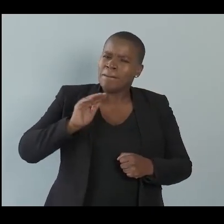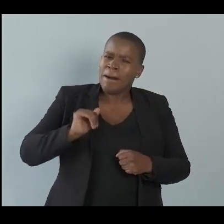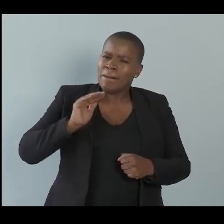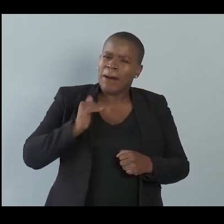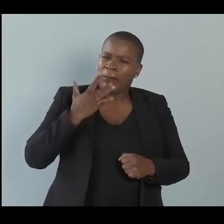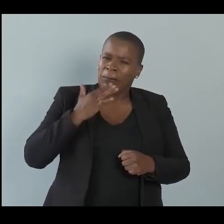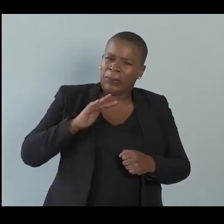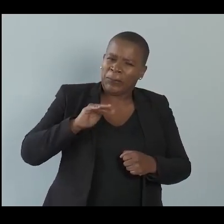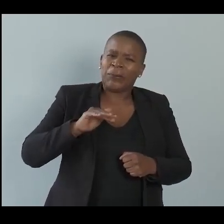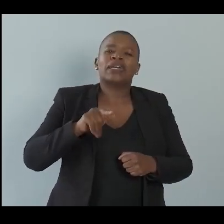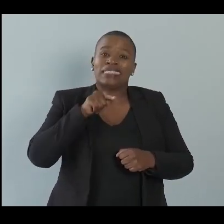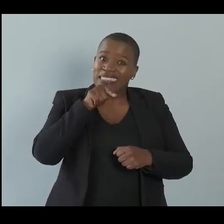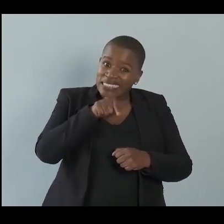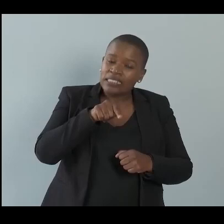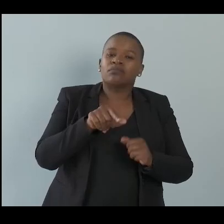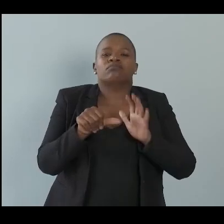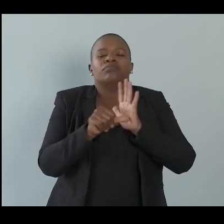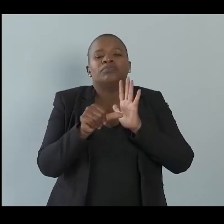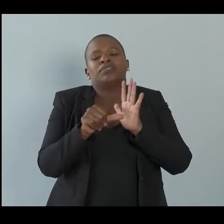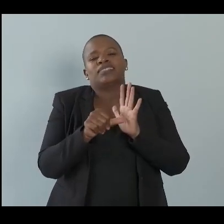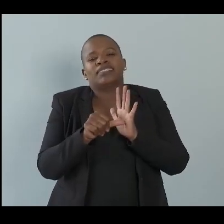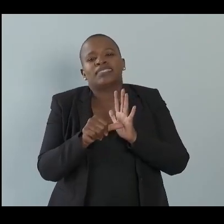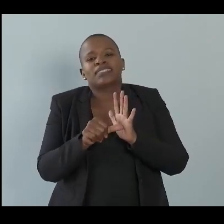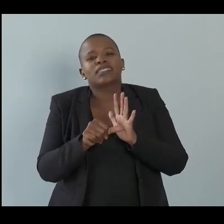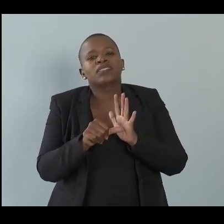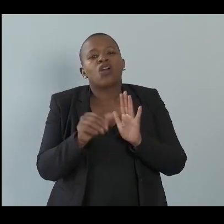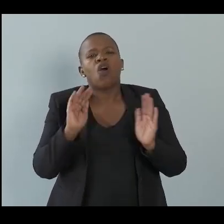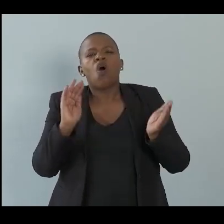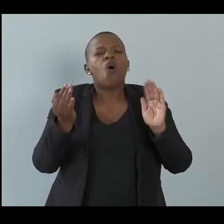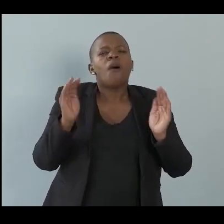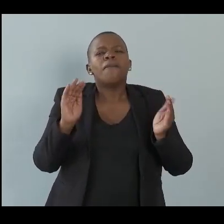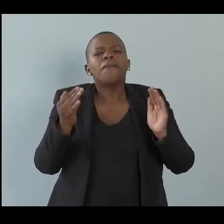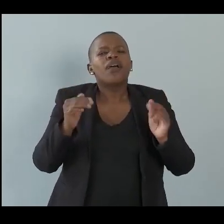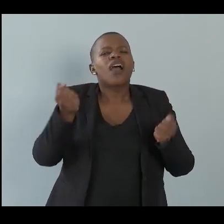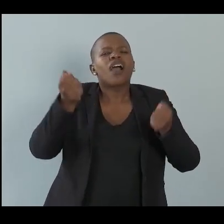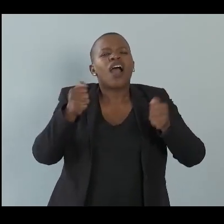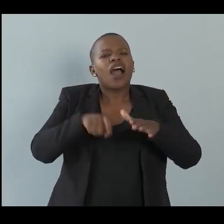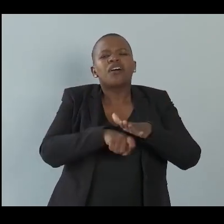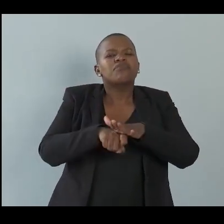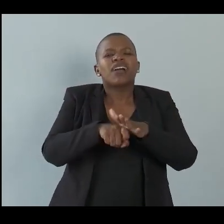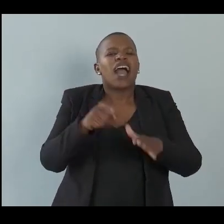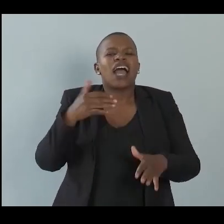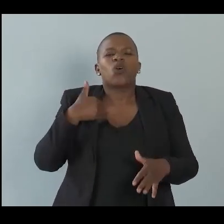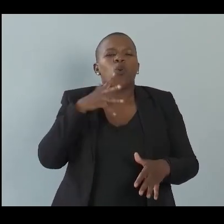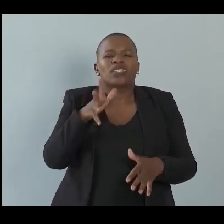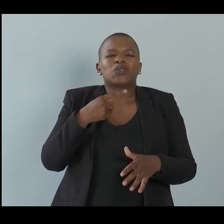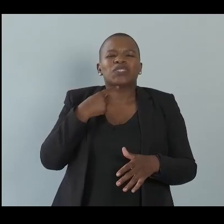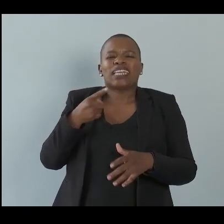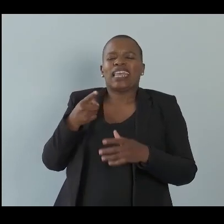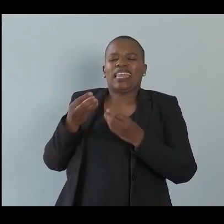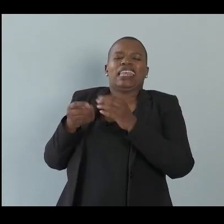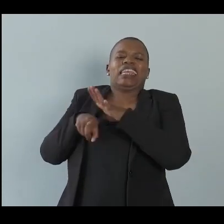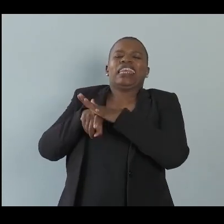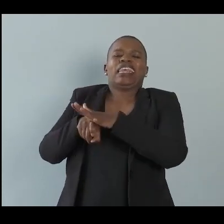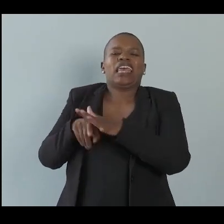we're focused on. With regards to the comparison to Cartrack, I don't really want to comment on Cartrack's performance. We manage the